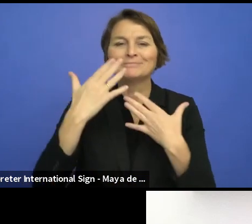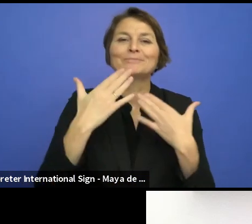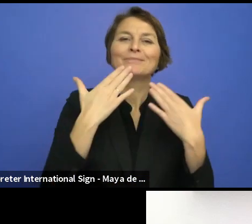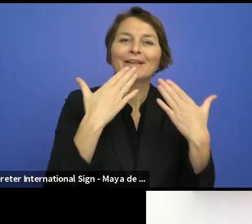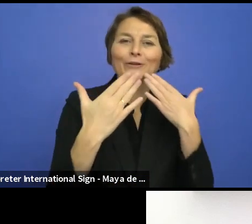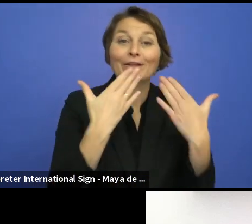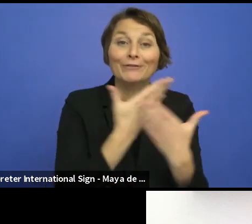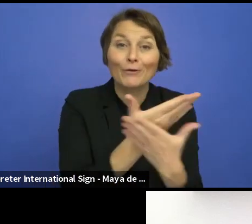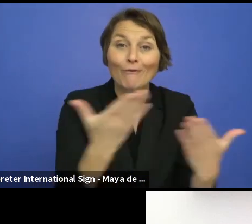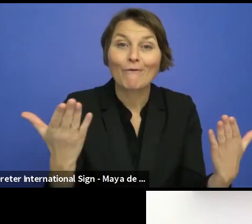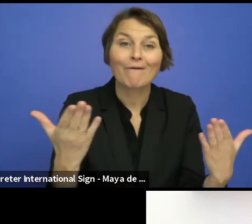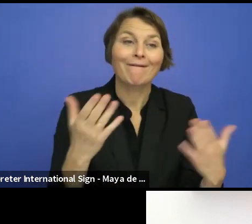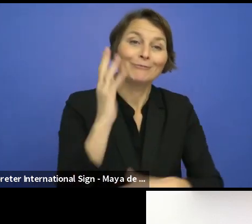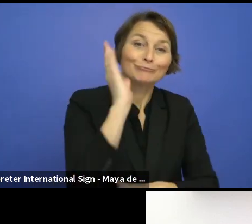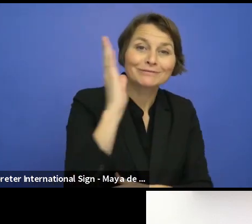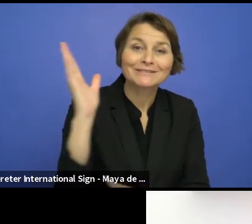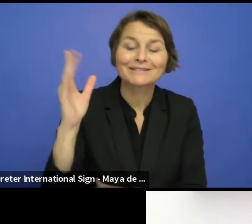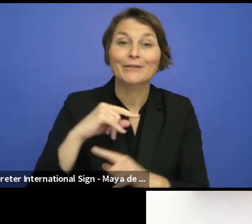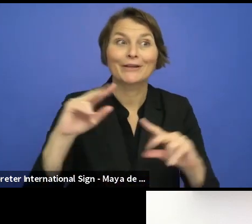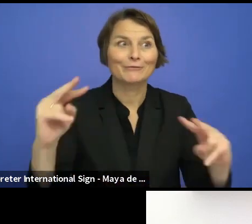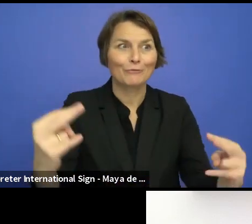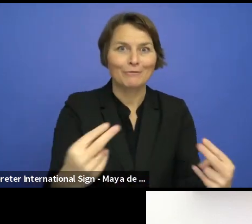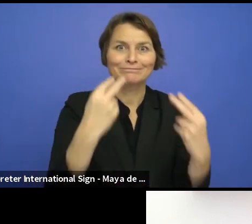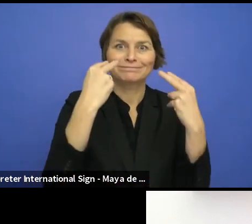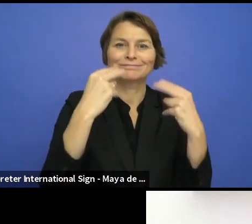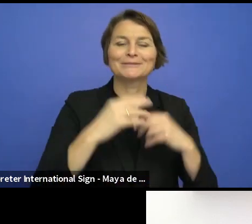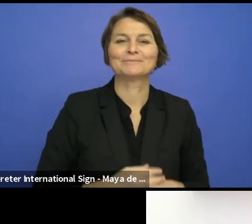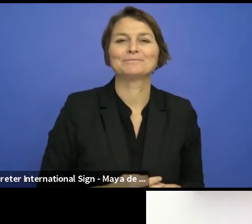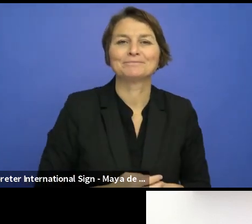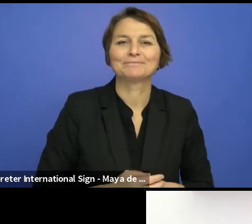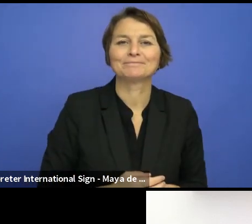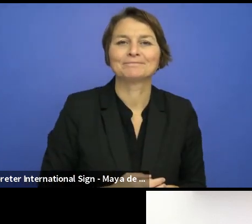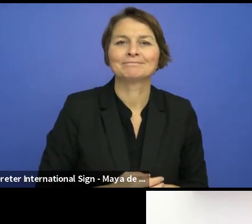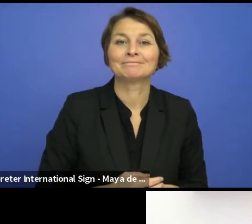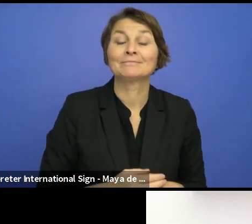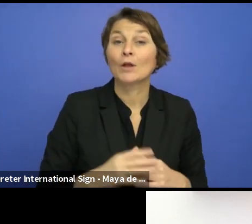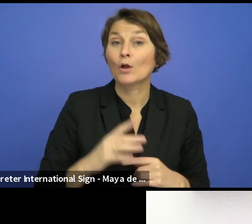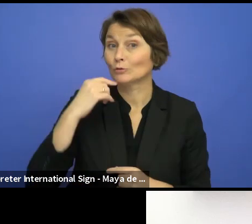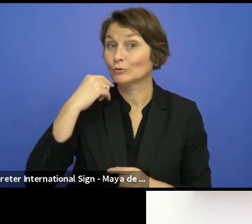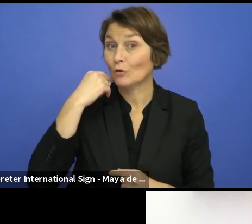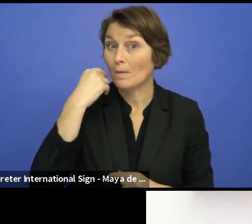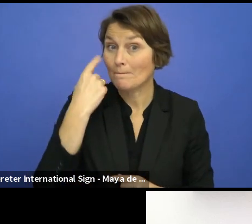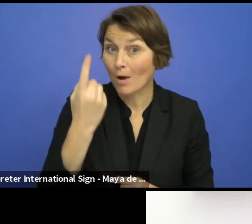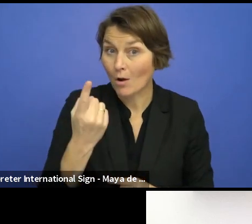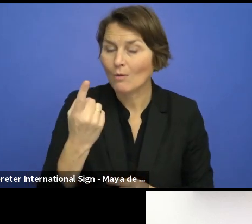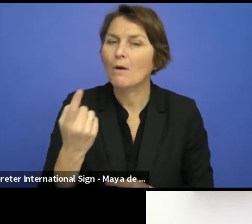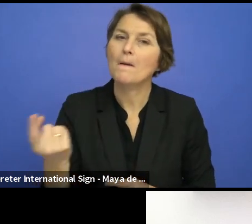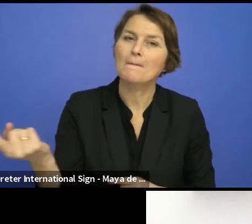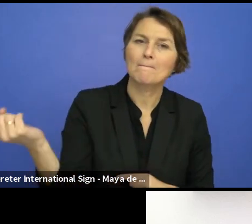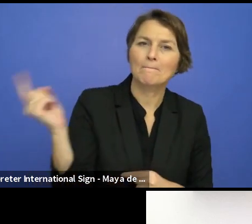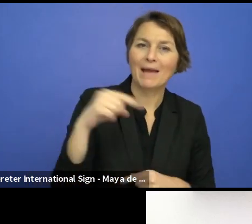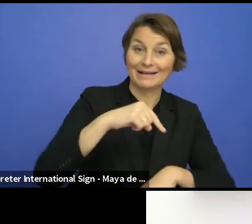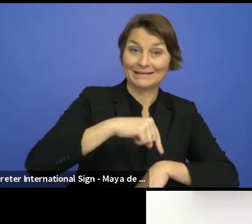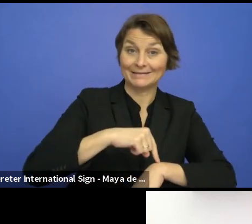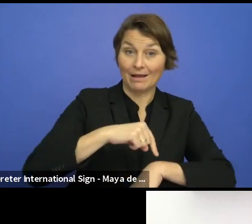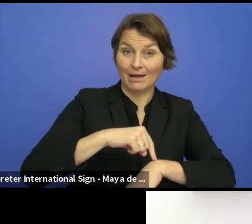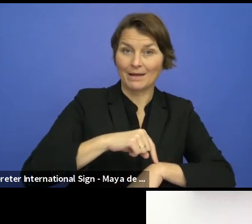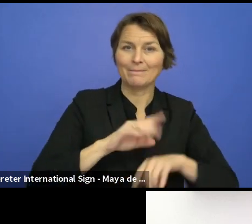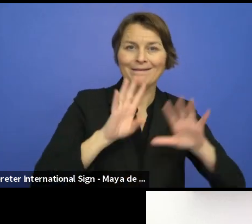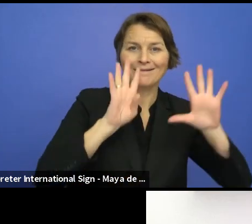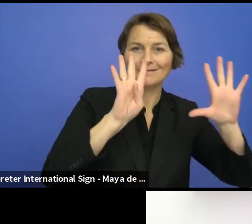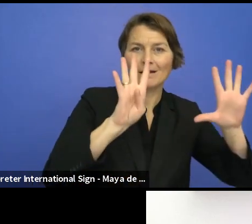We thank everyone for their attention, of course. We will meet back tomorrow at 9:15 for a day dedicated